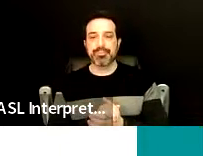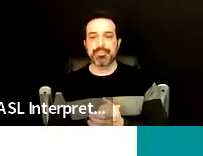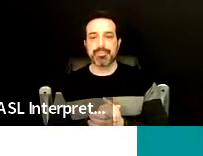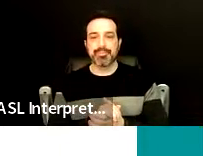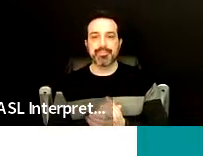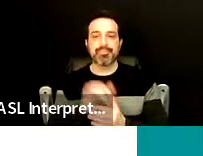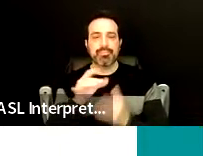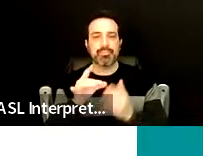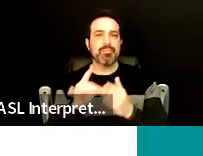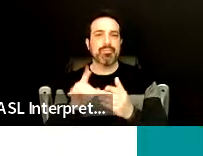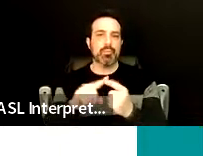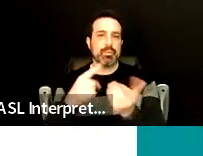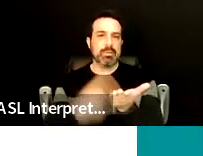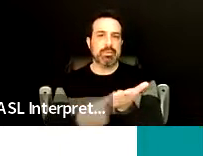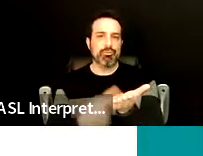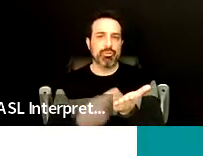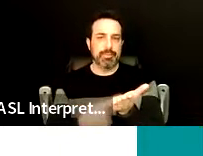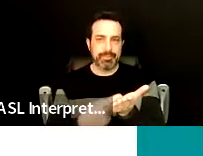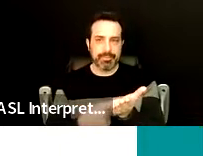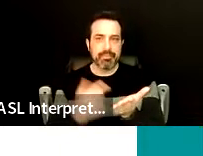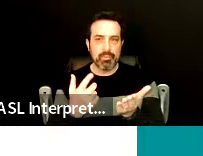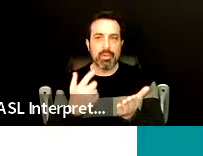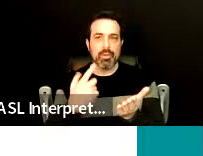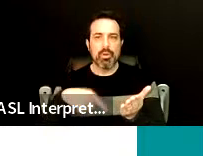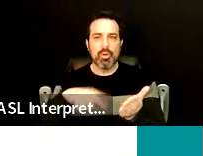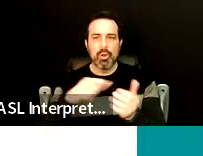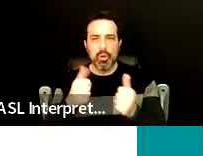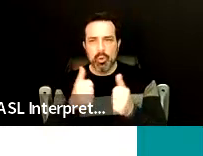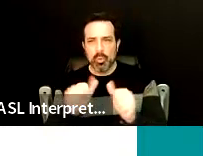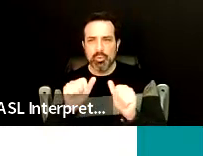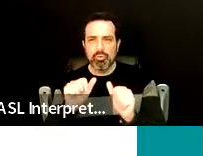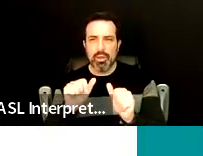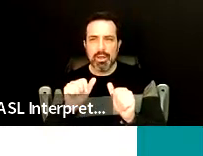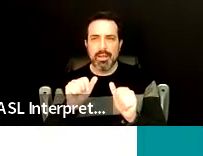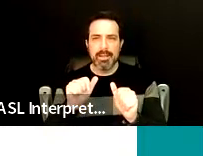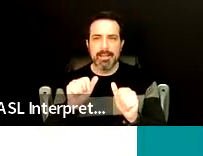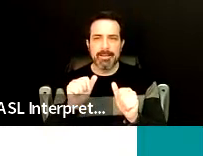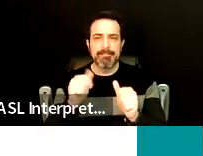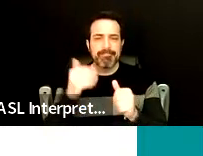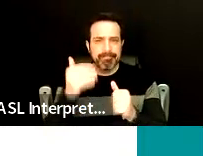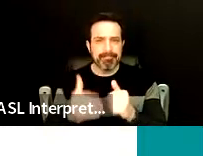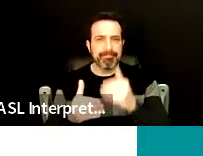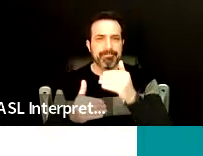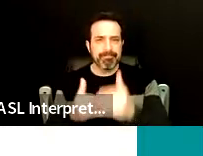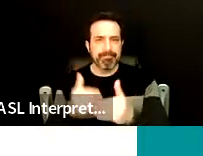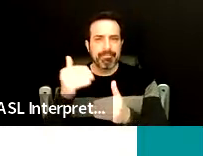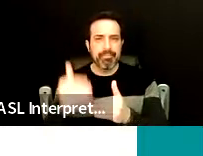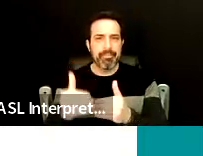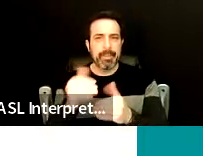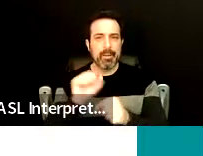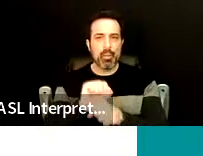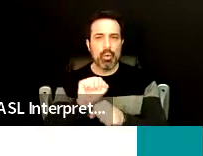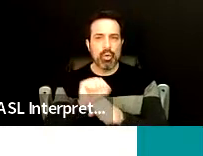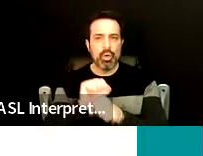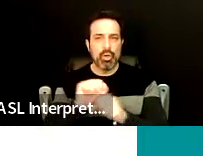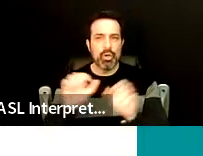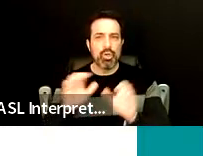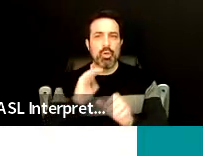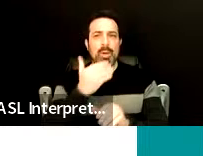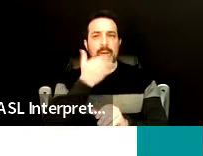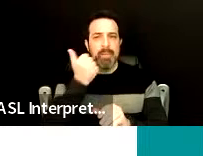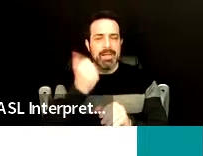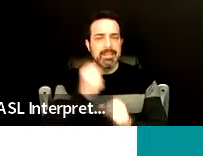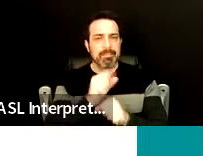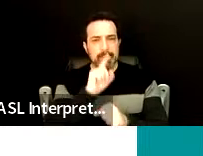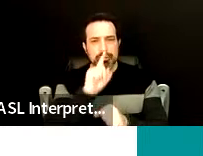This leads us to the discussion. So as we're trying to advance this work and do our best to